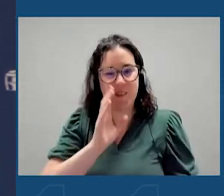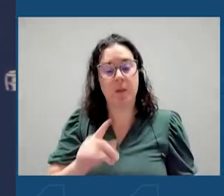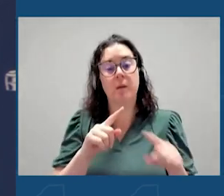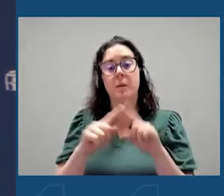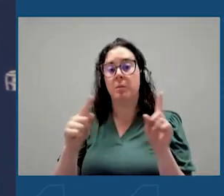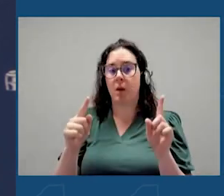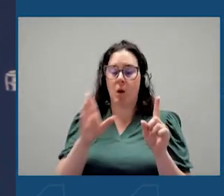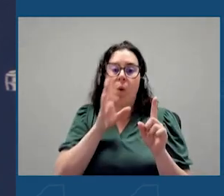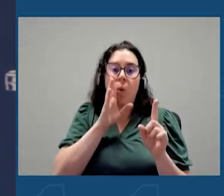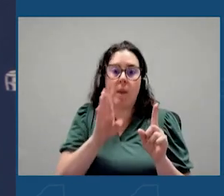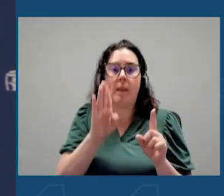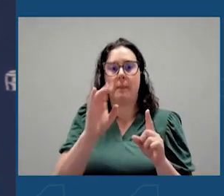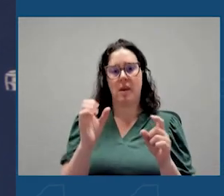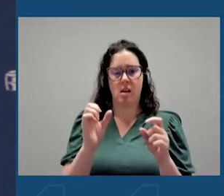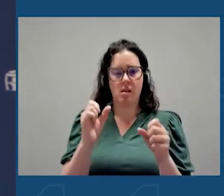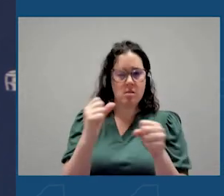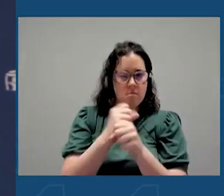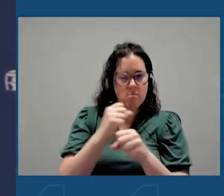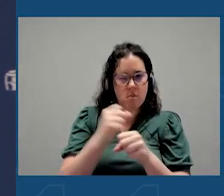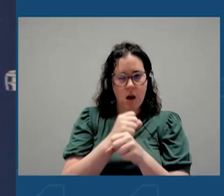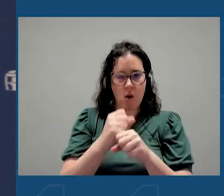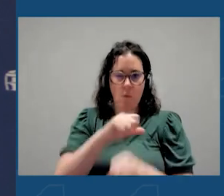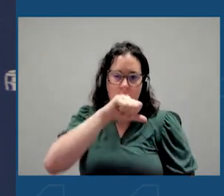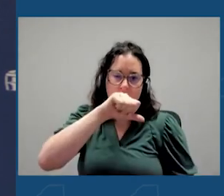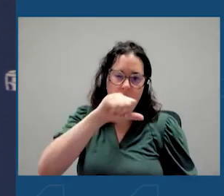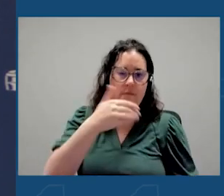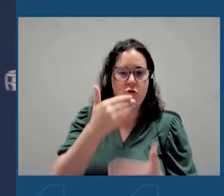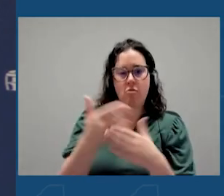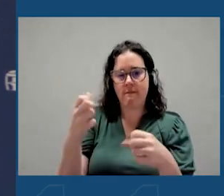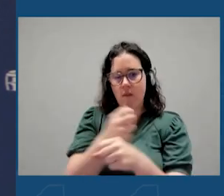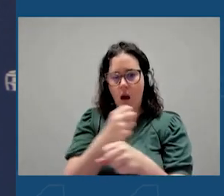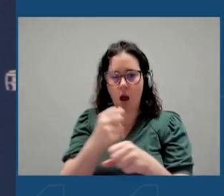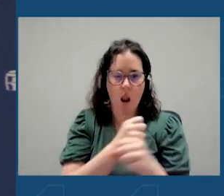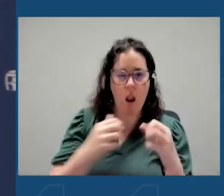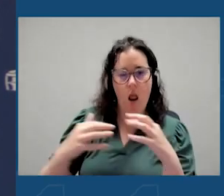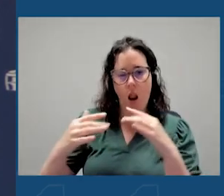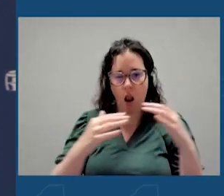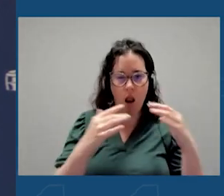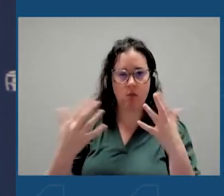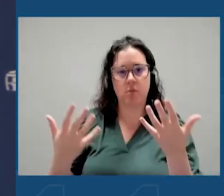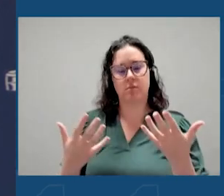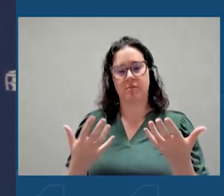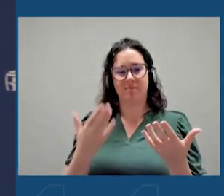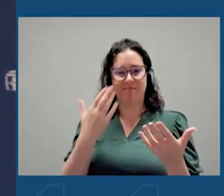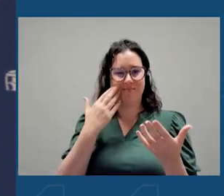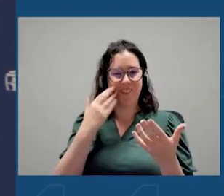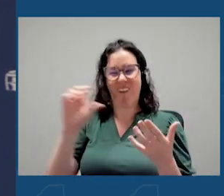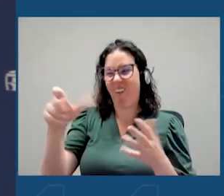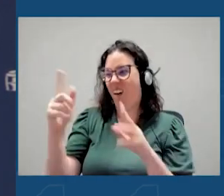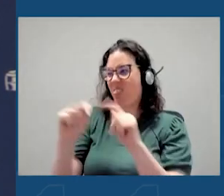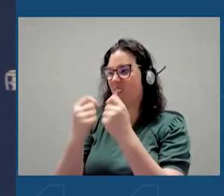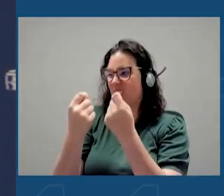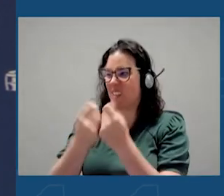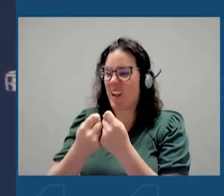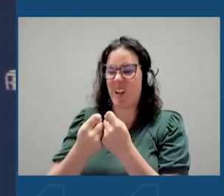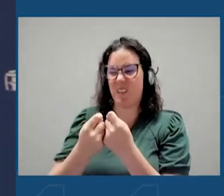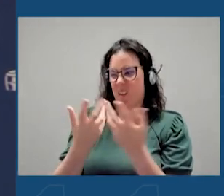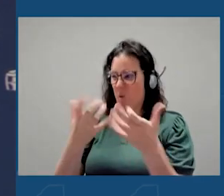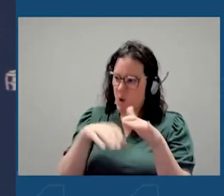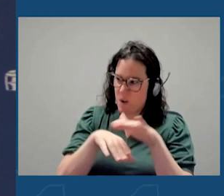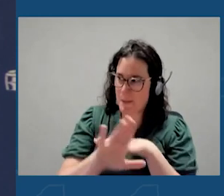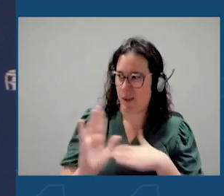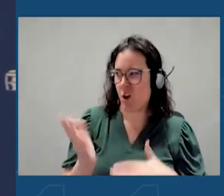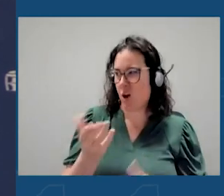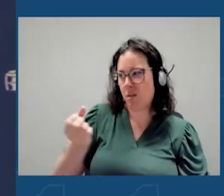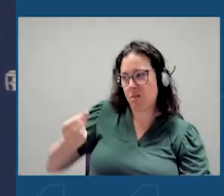going to be a battleground. We love a good fight here in Western New York. It's going to be a battleground against all those other teams that dare step into our stadium.